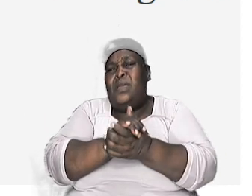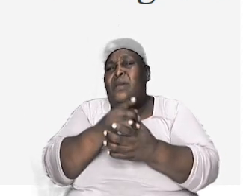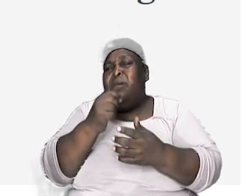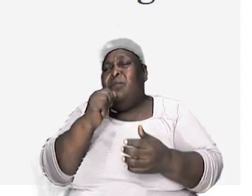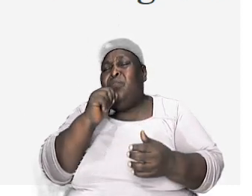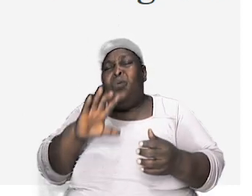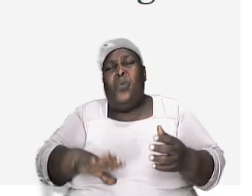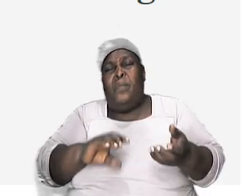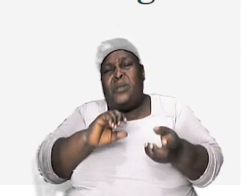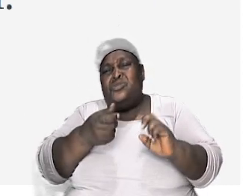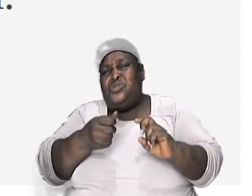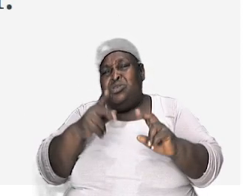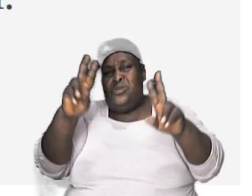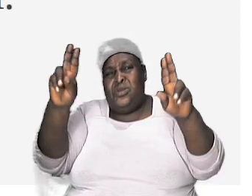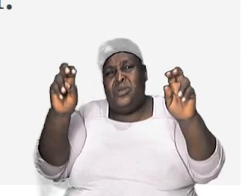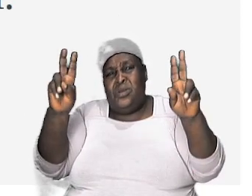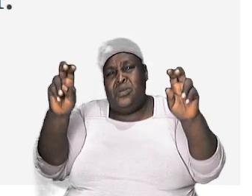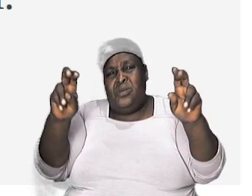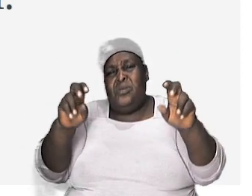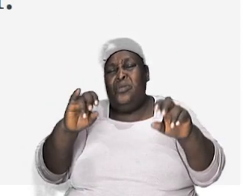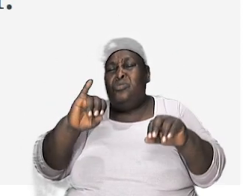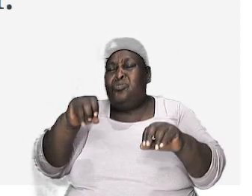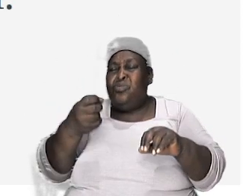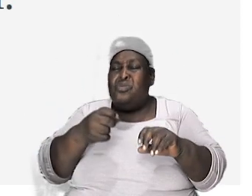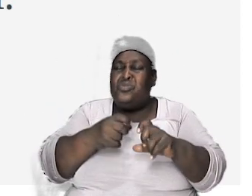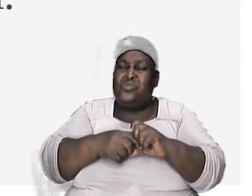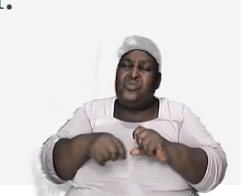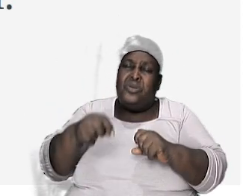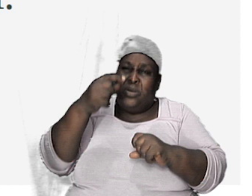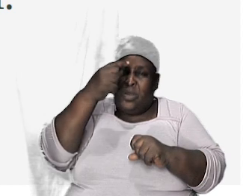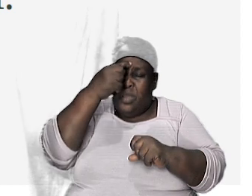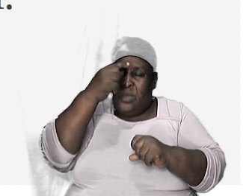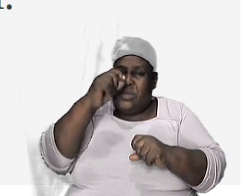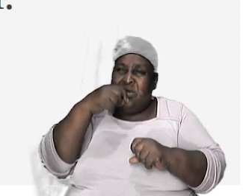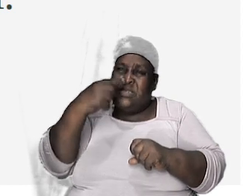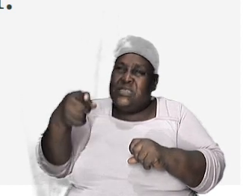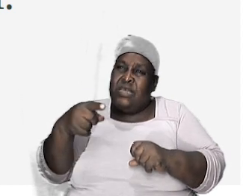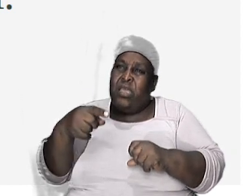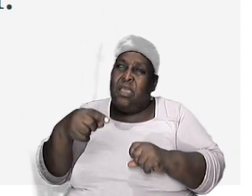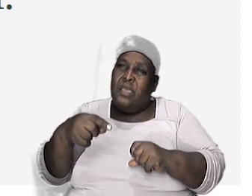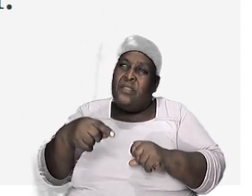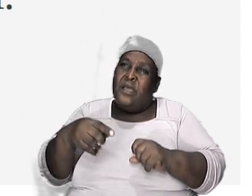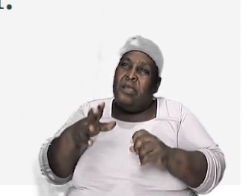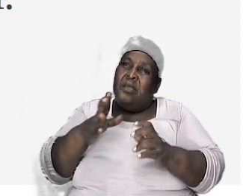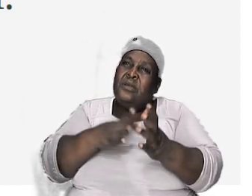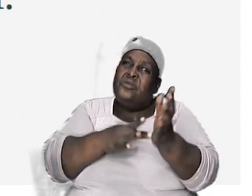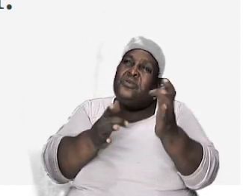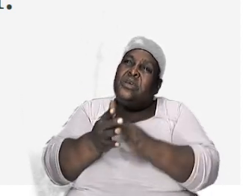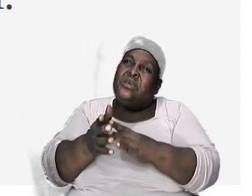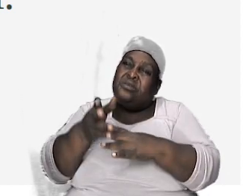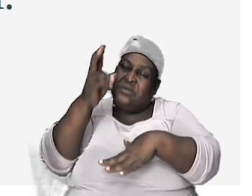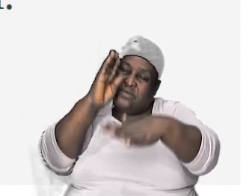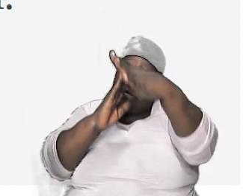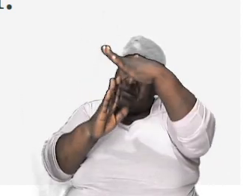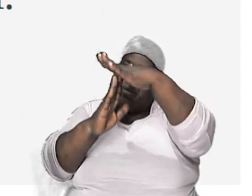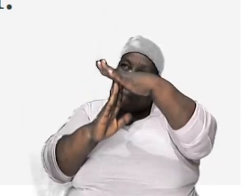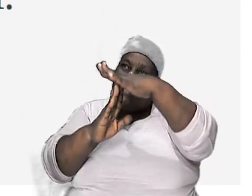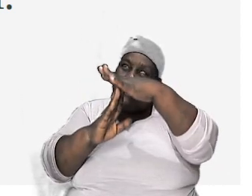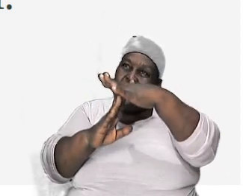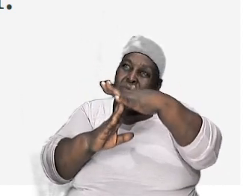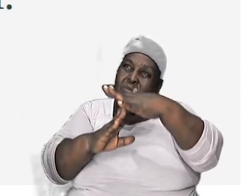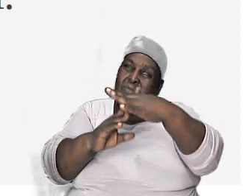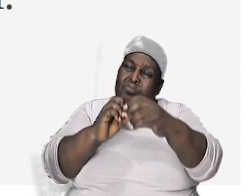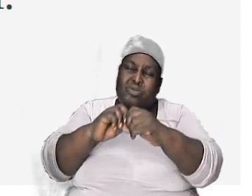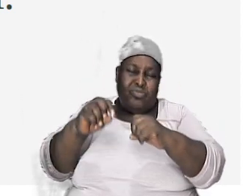because she just admitted that he was a prophet. No. But at least she realized that she's standing in front of somebody